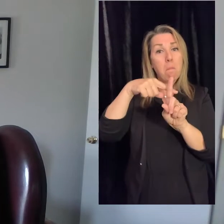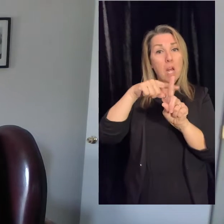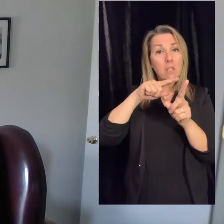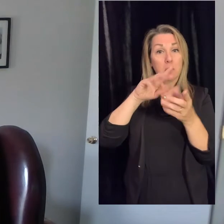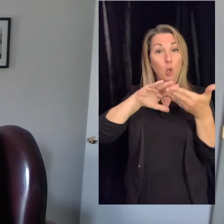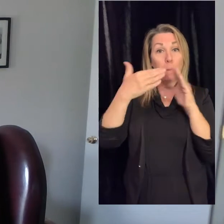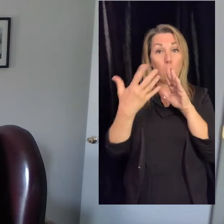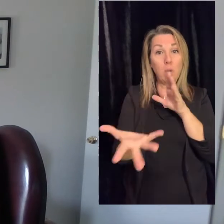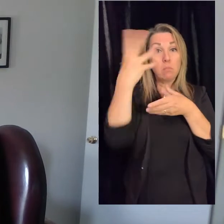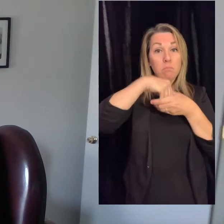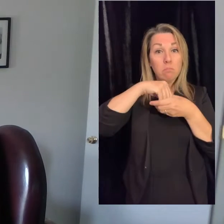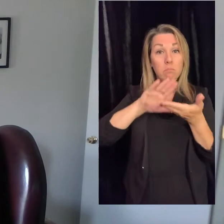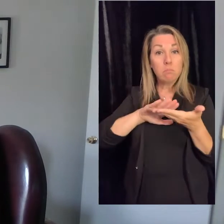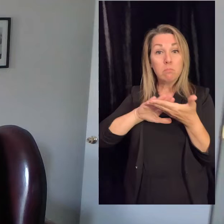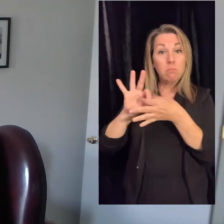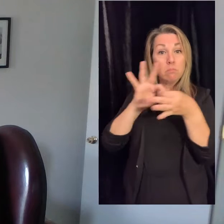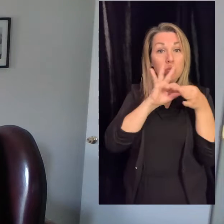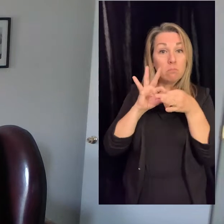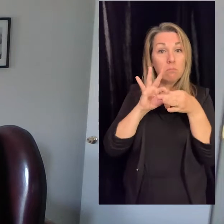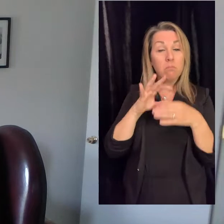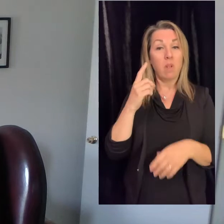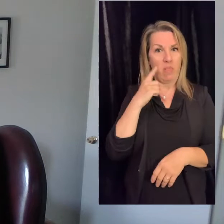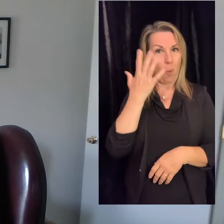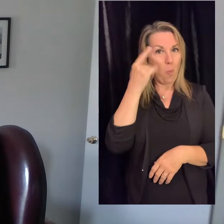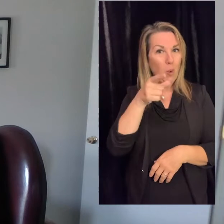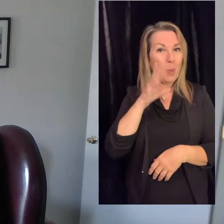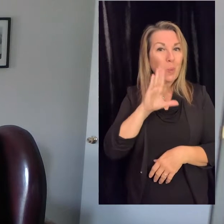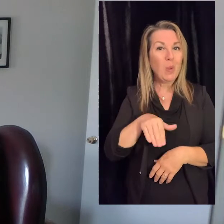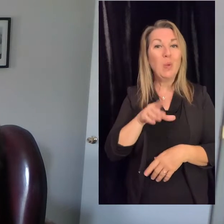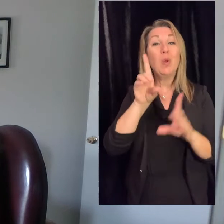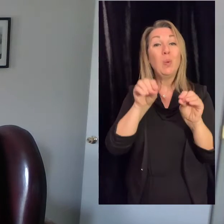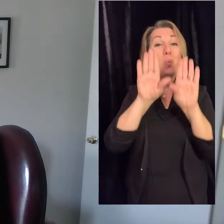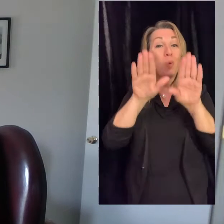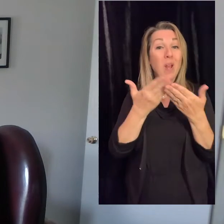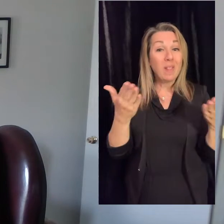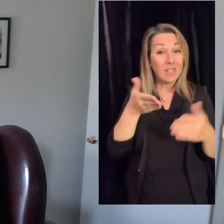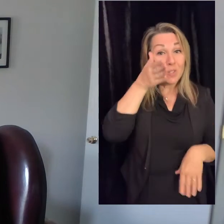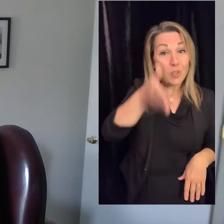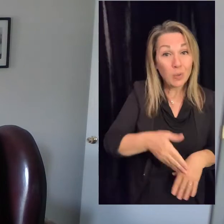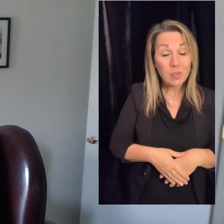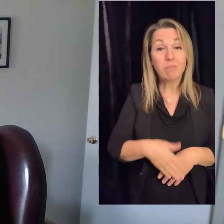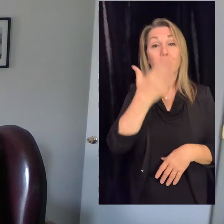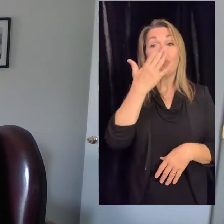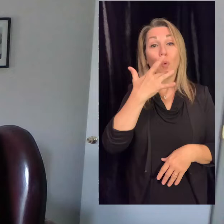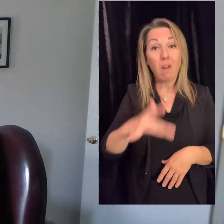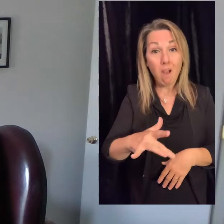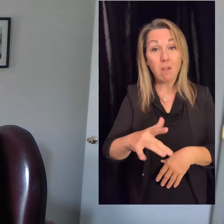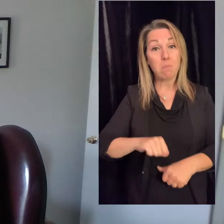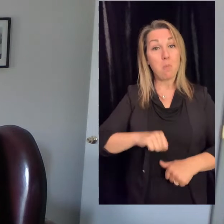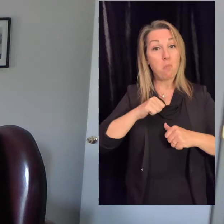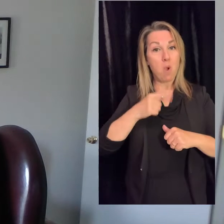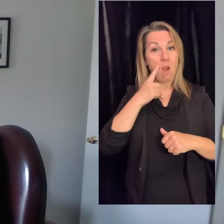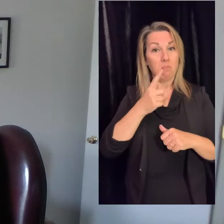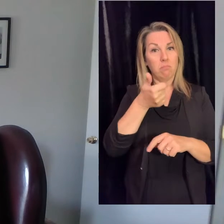together. And that is why I think you're going to do some great things in the future. So best of luck. Take pride in the day